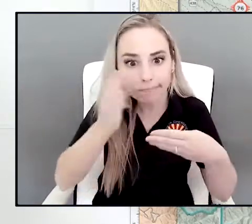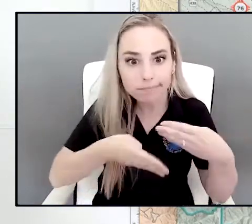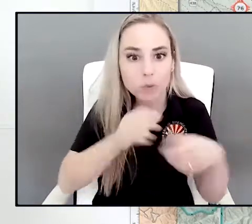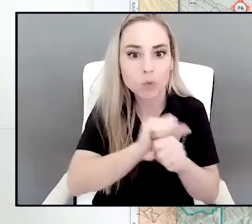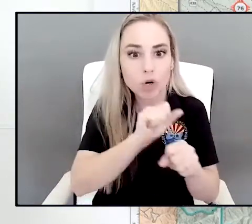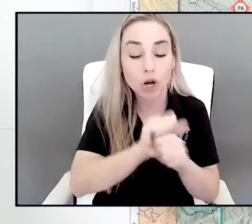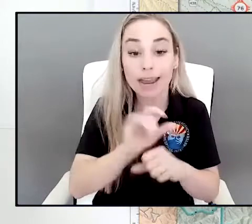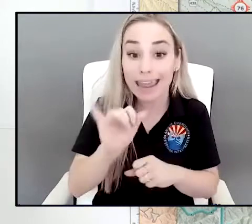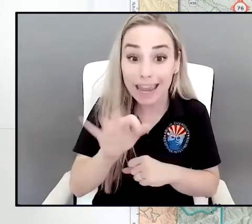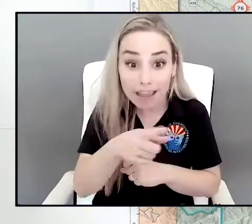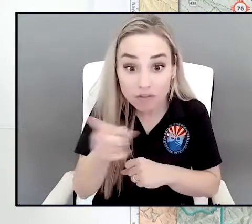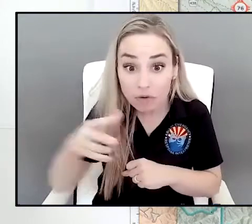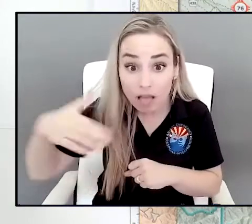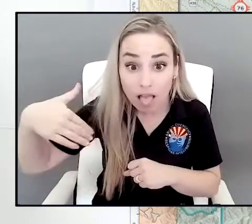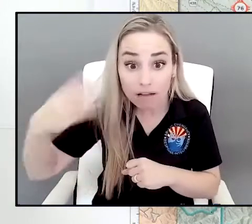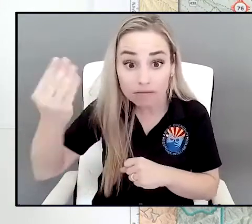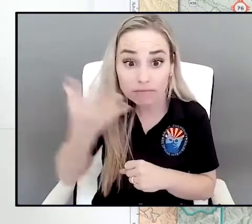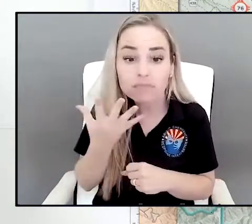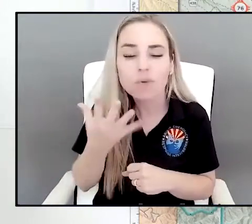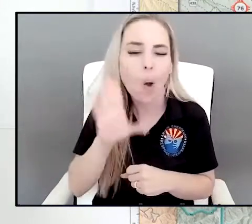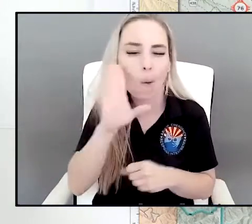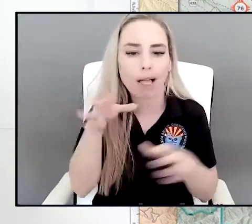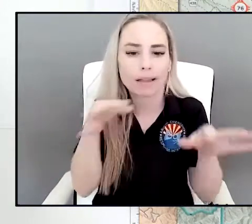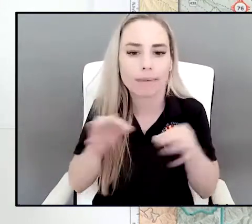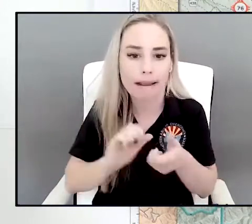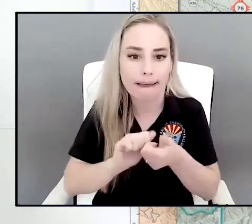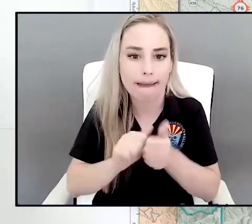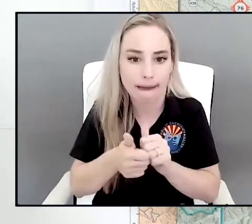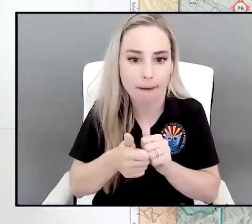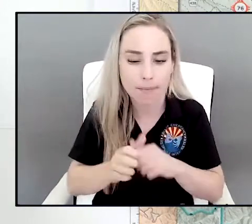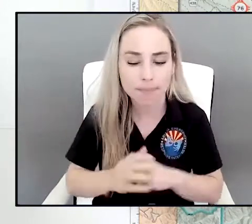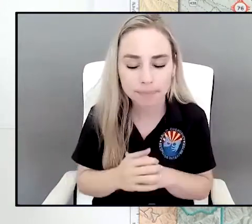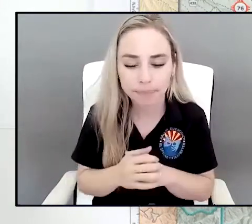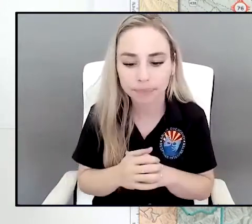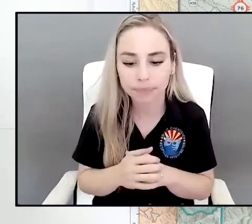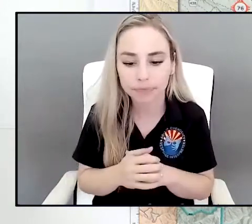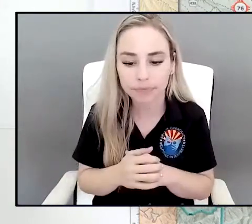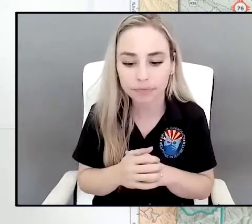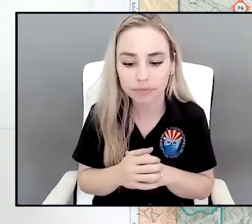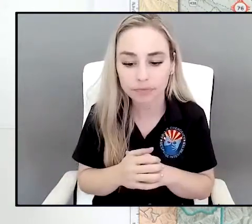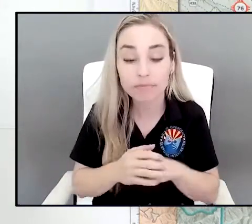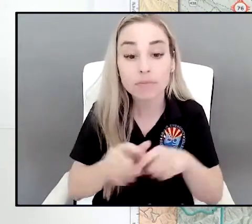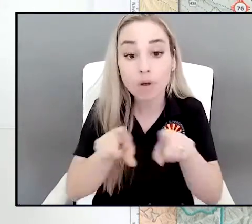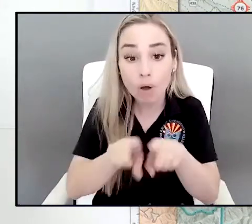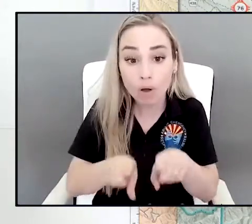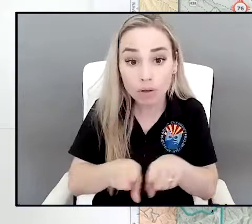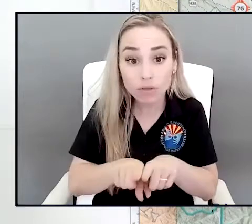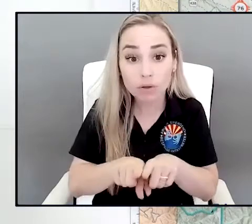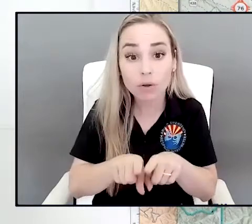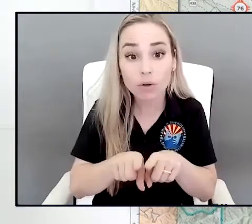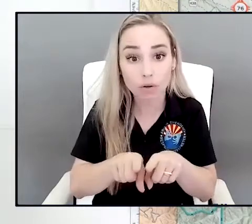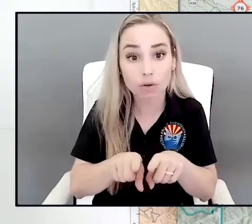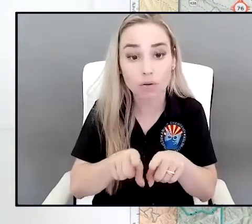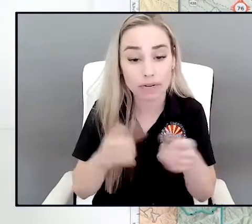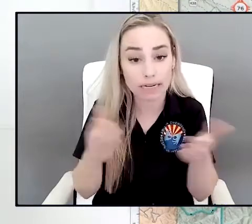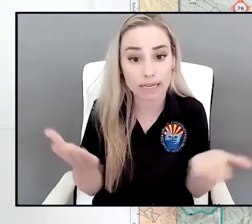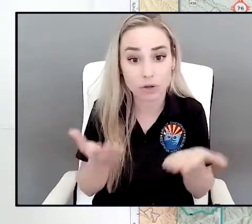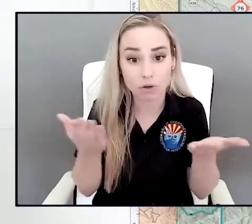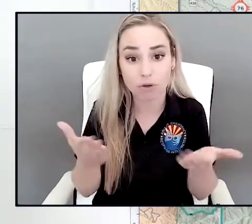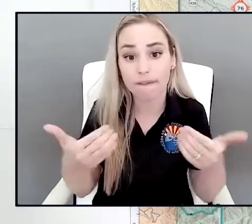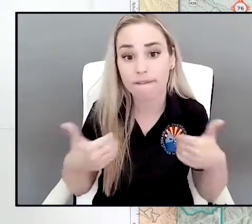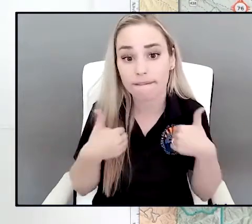it, how you can provide us that information here in the future to ensure we're getting that work done. Also on the incident,